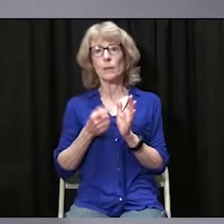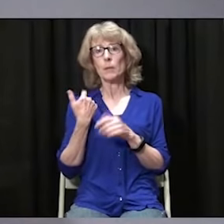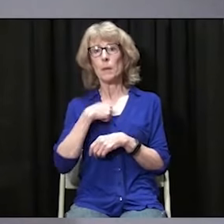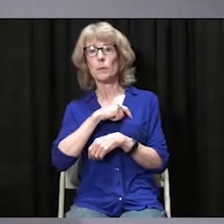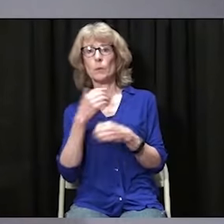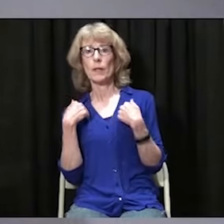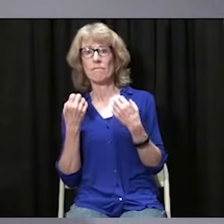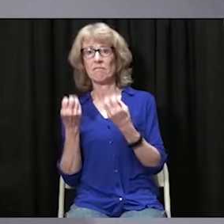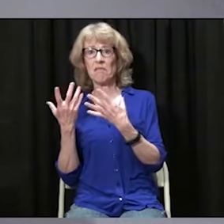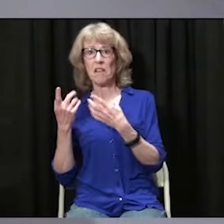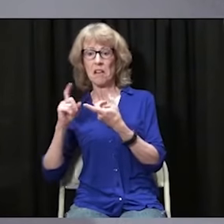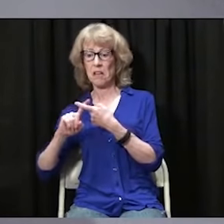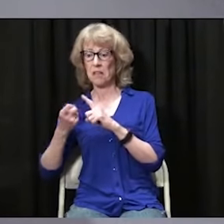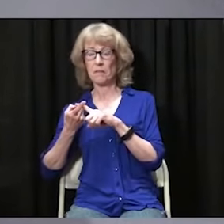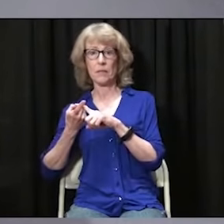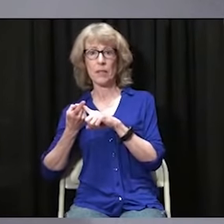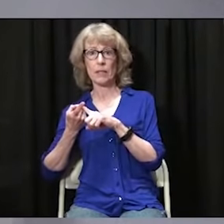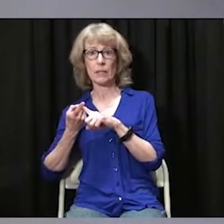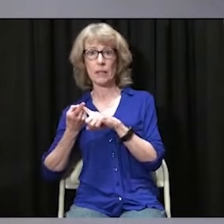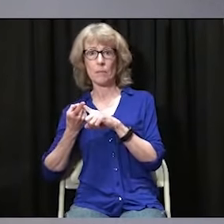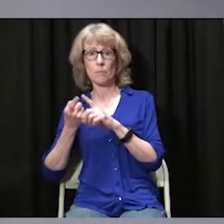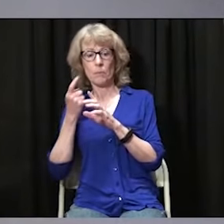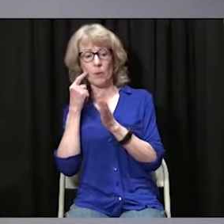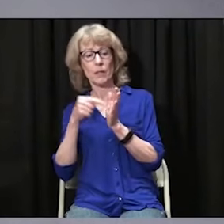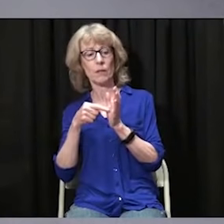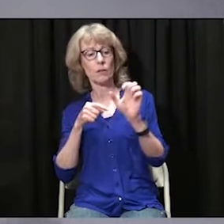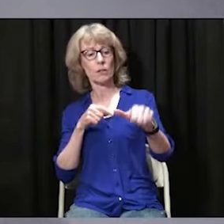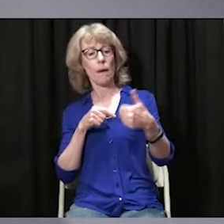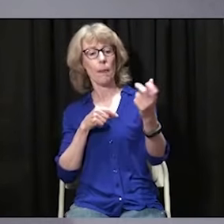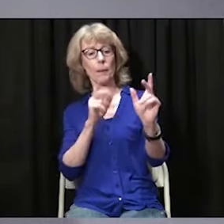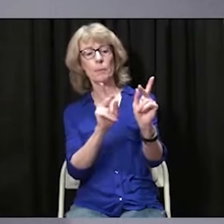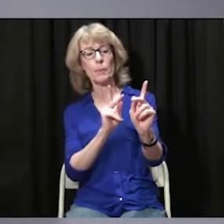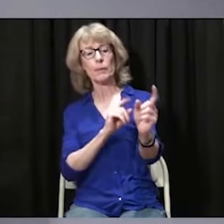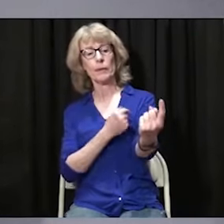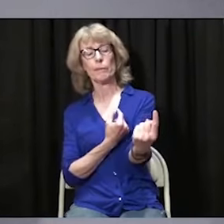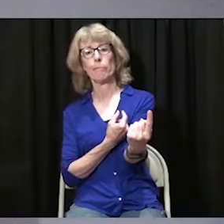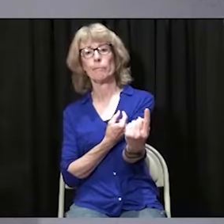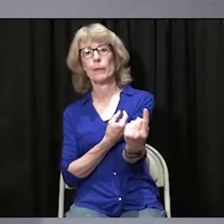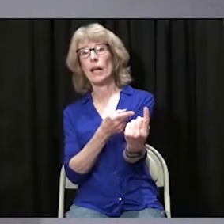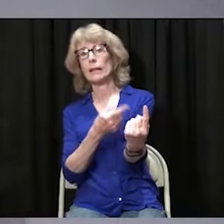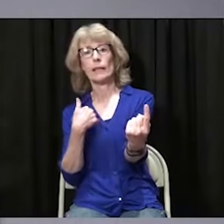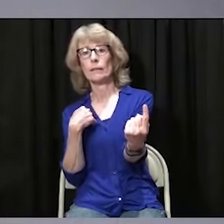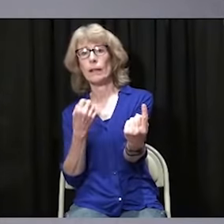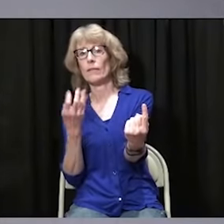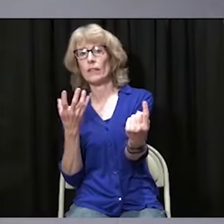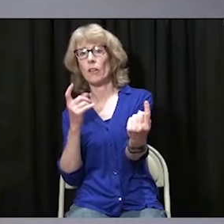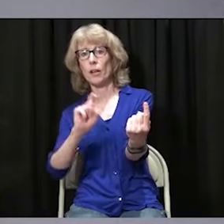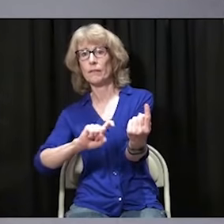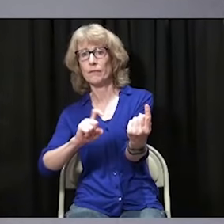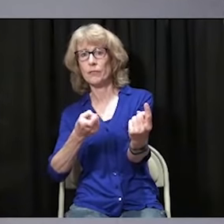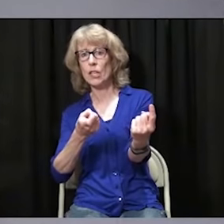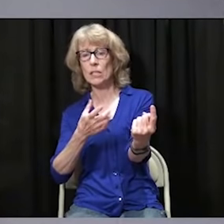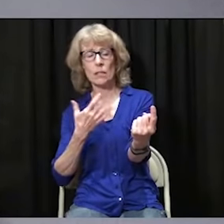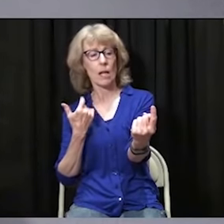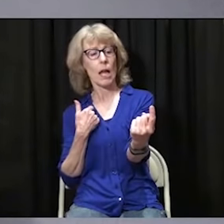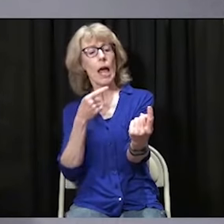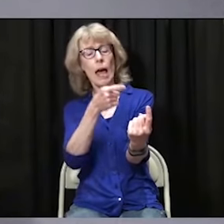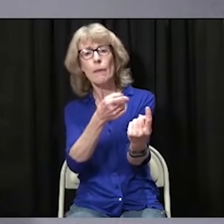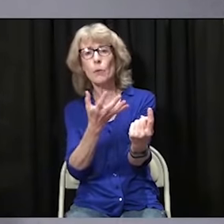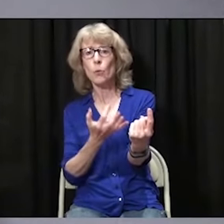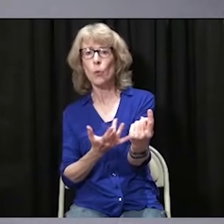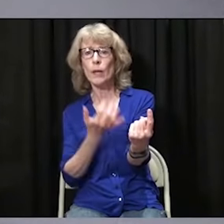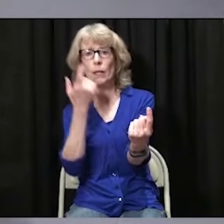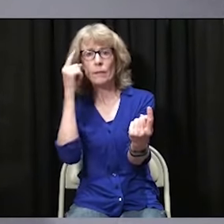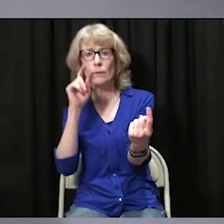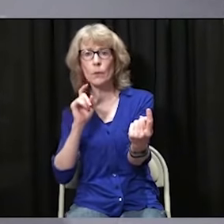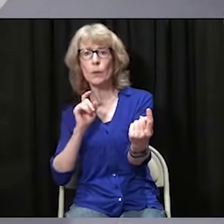fringe. But there are many, many people which are on the fringe, and they're just looking for someone to pay attention to them. They're looking for someone